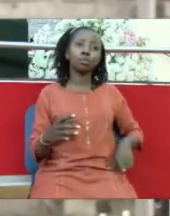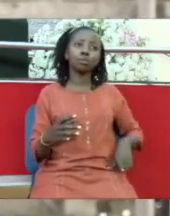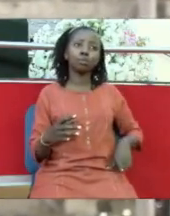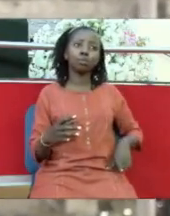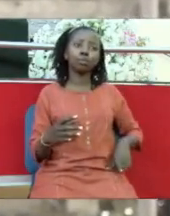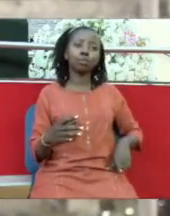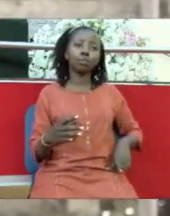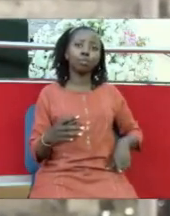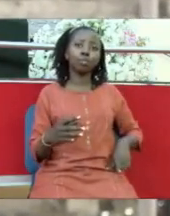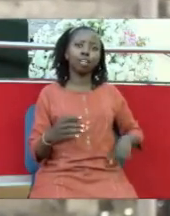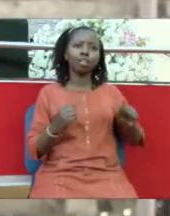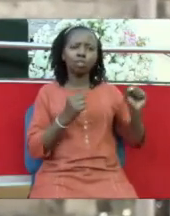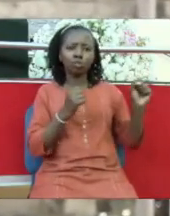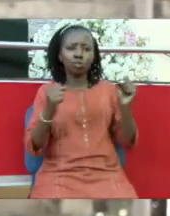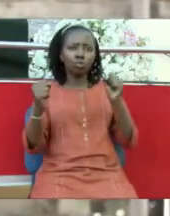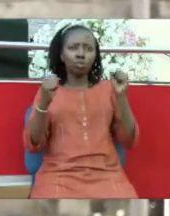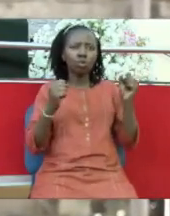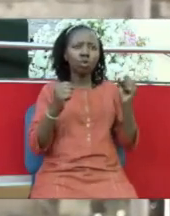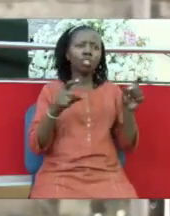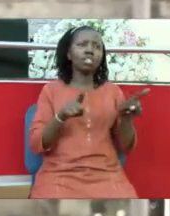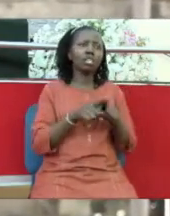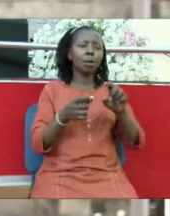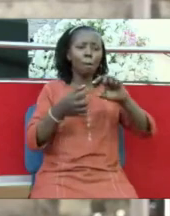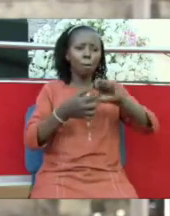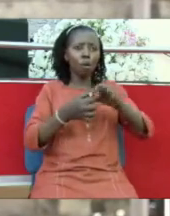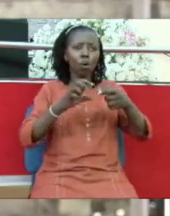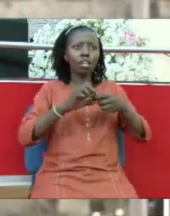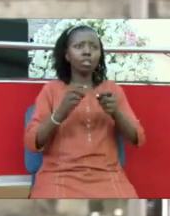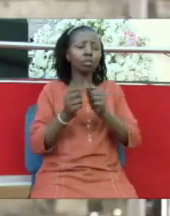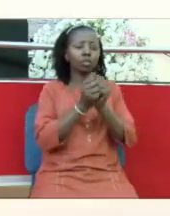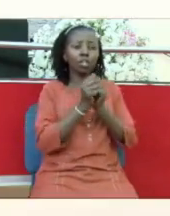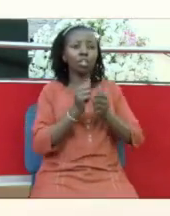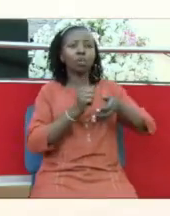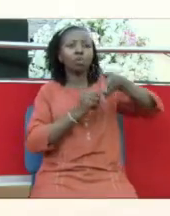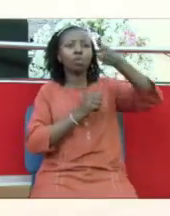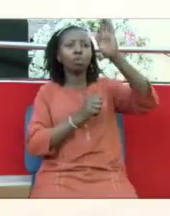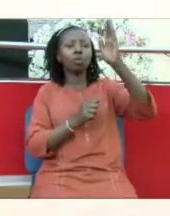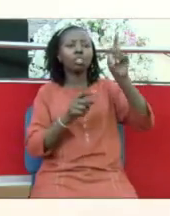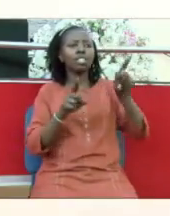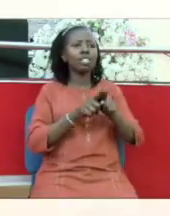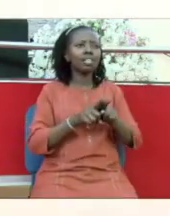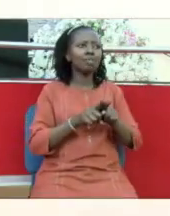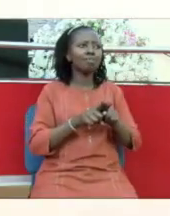that strong bond of connection, you are tight with the Lord,